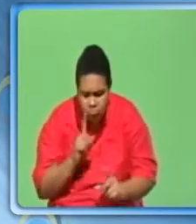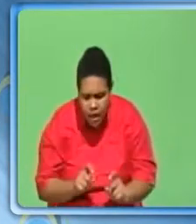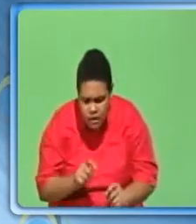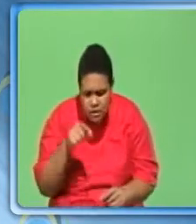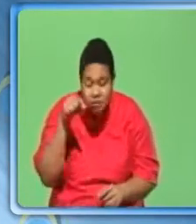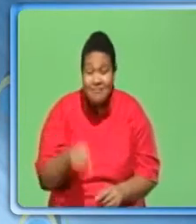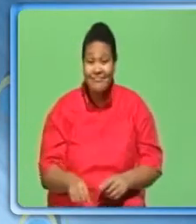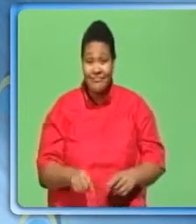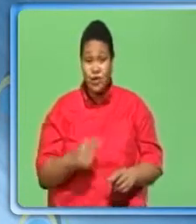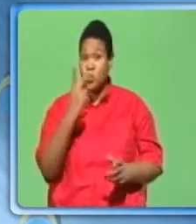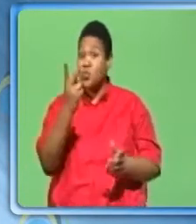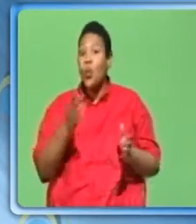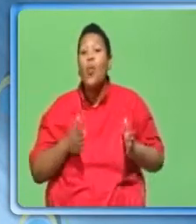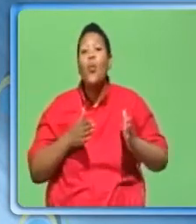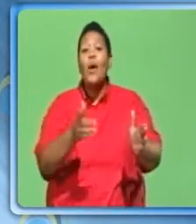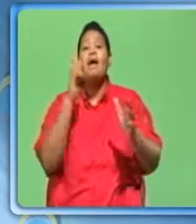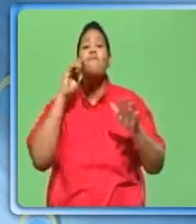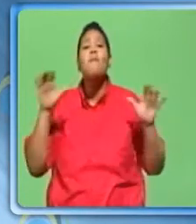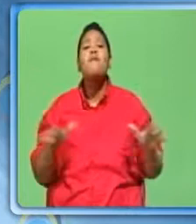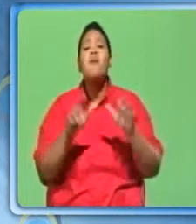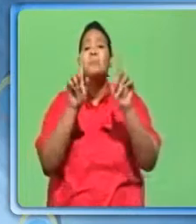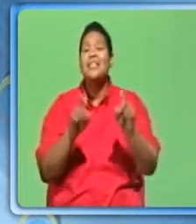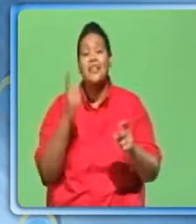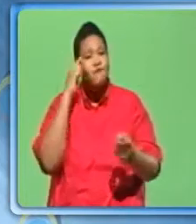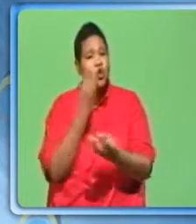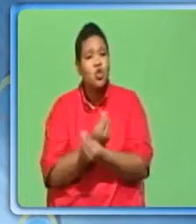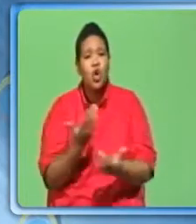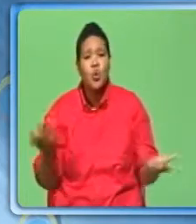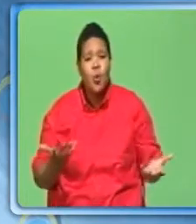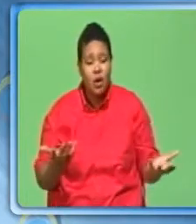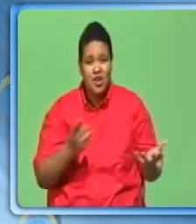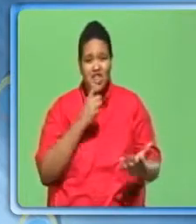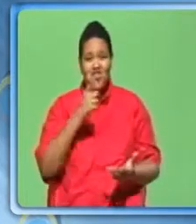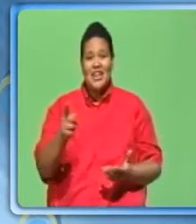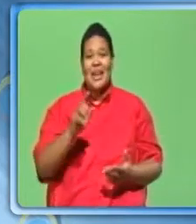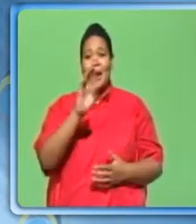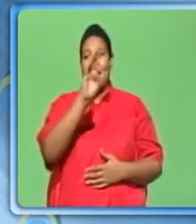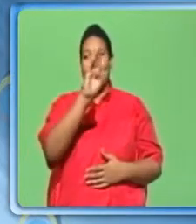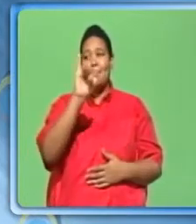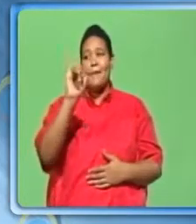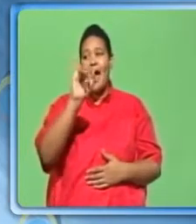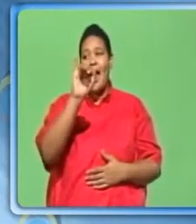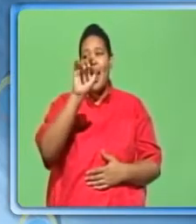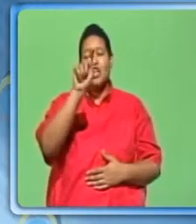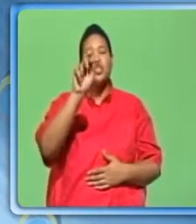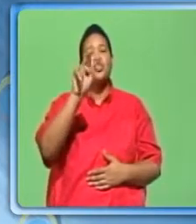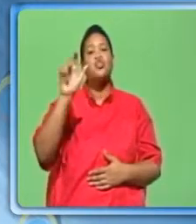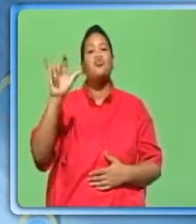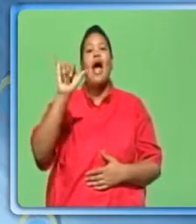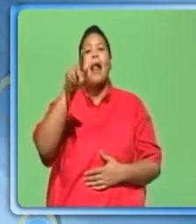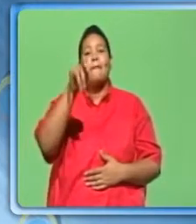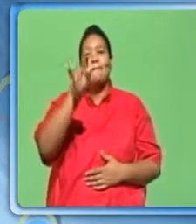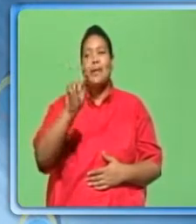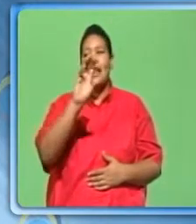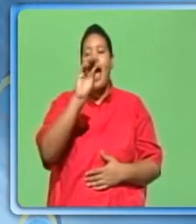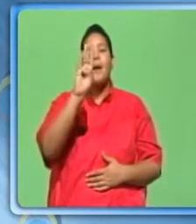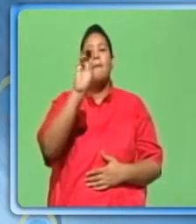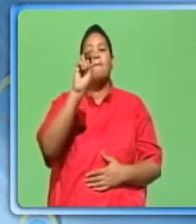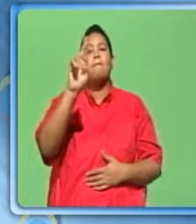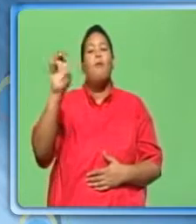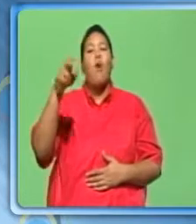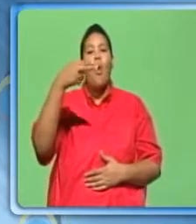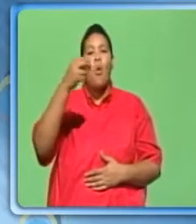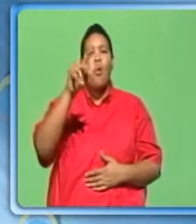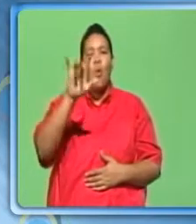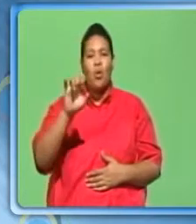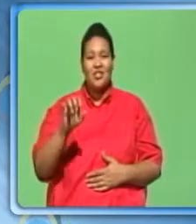The two main methods of performing tests are by trial pit and bore holes. Trial pits